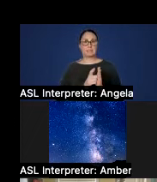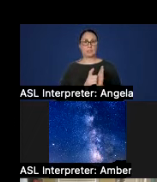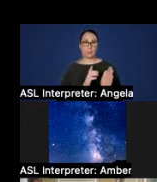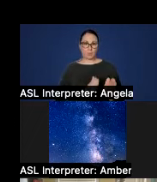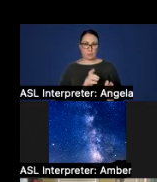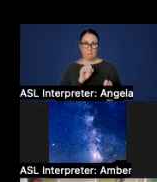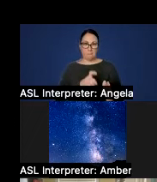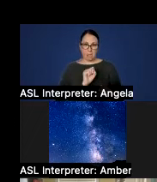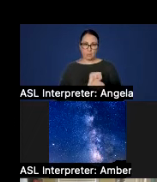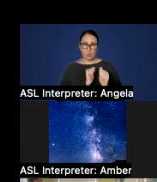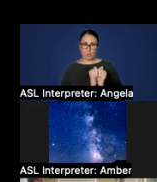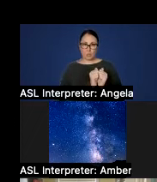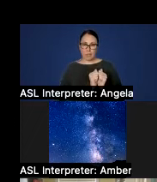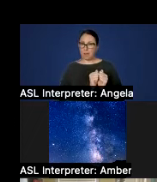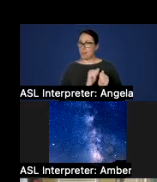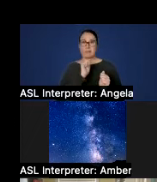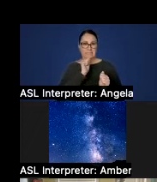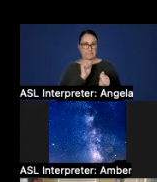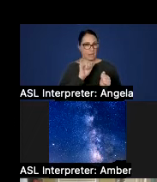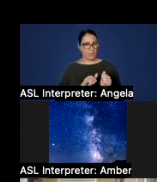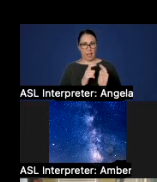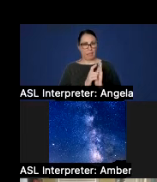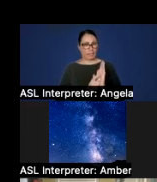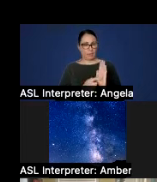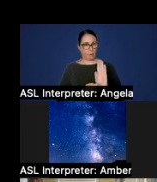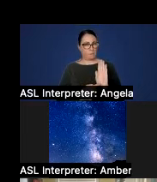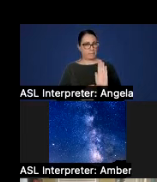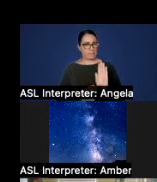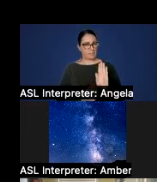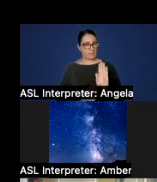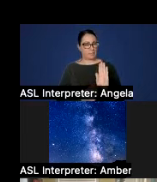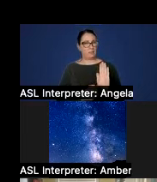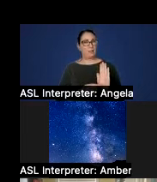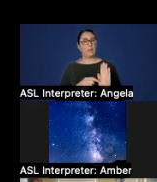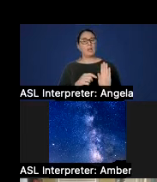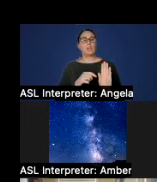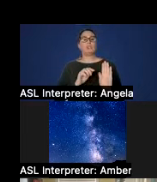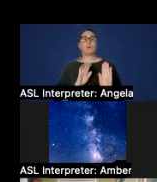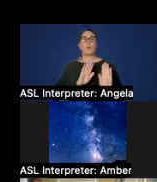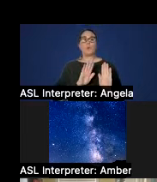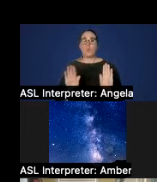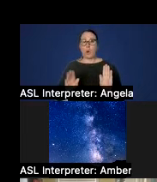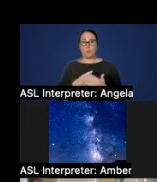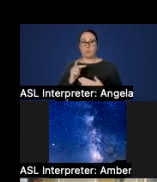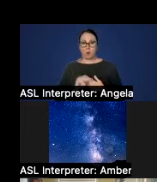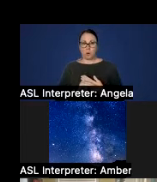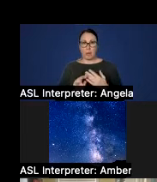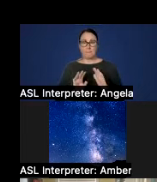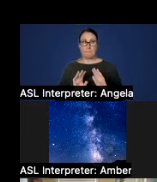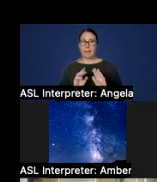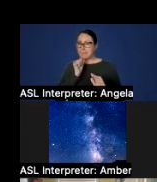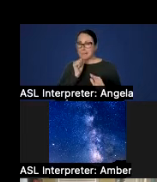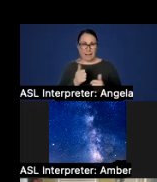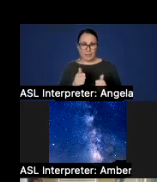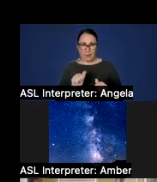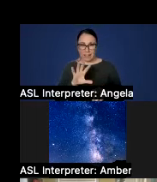is not that legal representation. So your program could, and I'm not trying to get into like TA